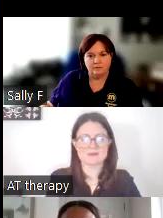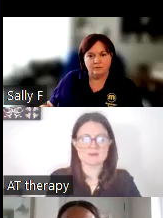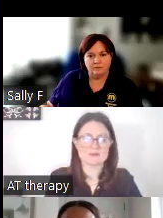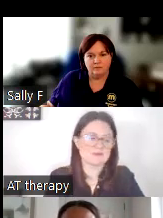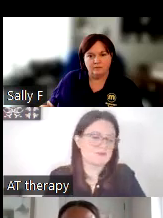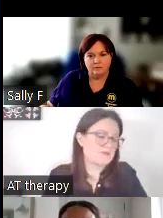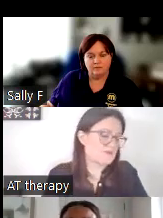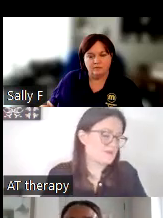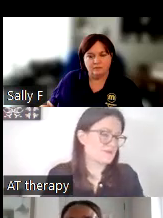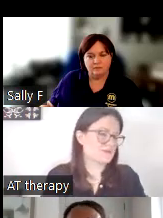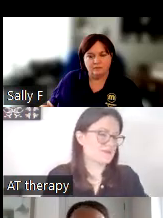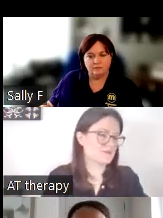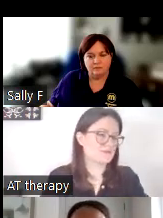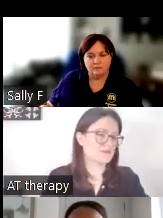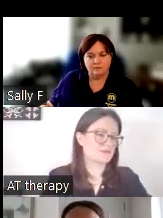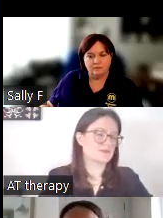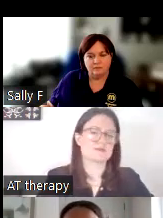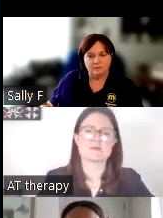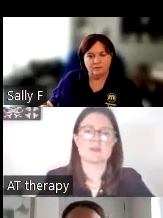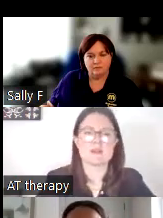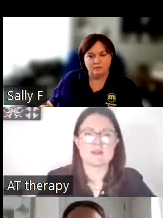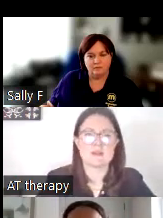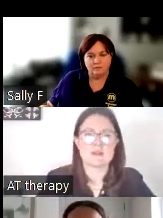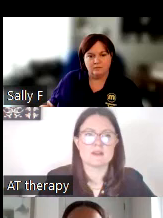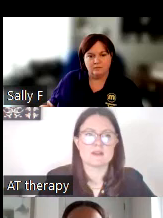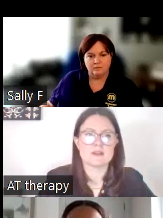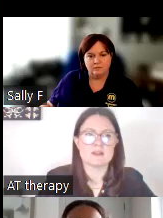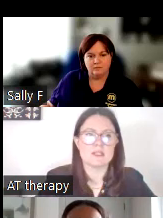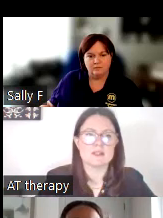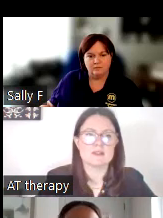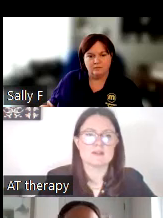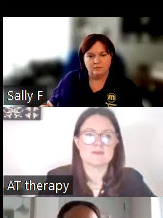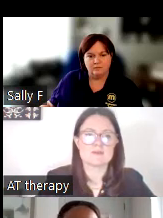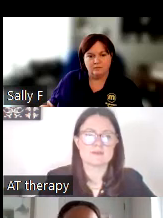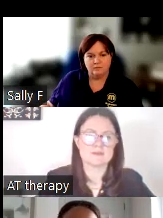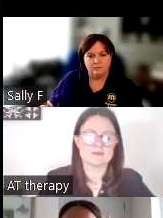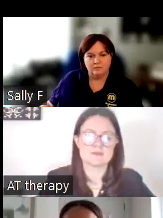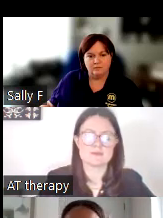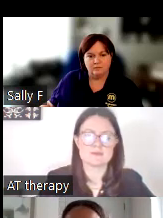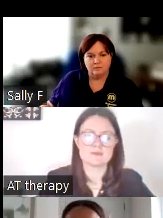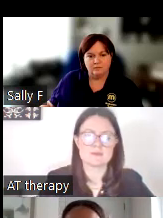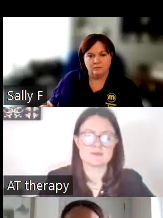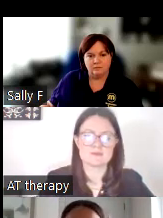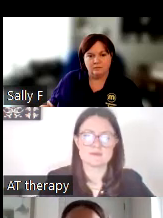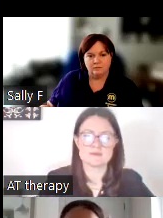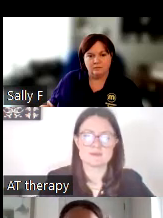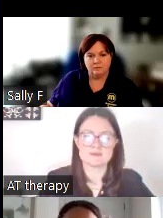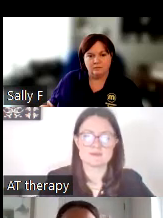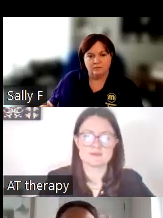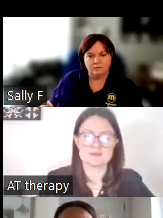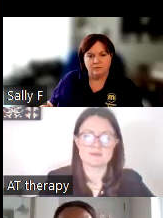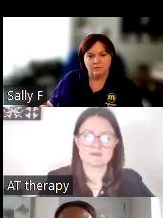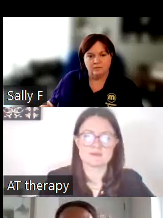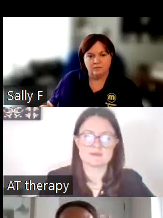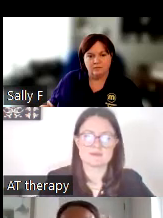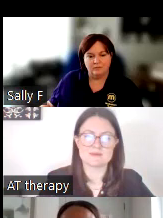an interaction to create an opportunity or a moment for a child to communicate. I think using the word sabotage with babies sounds a little bit